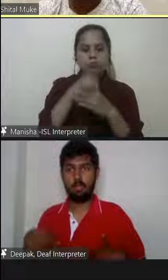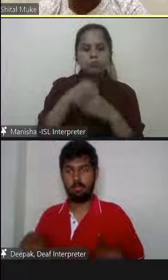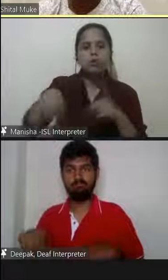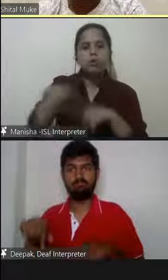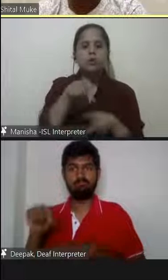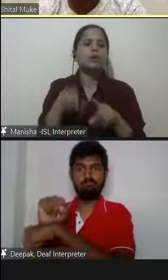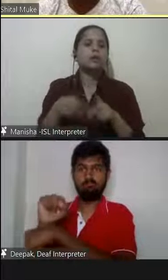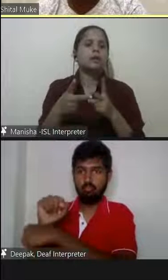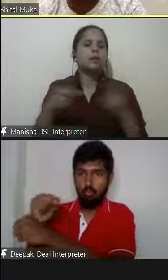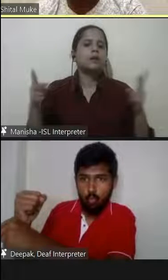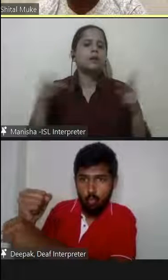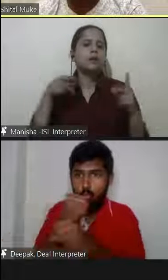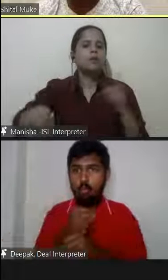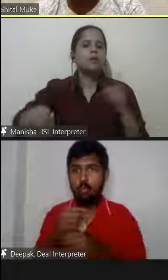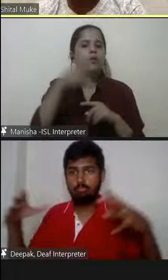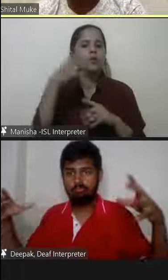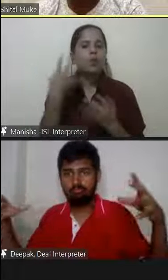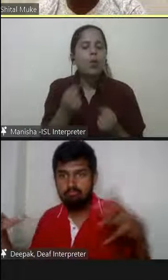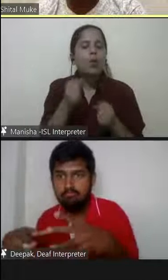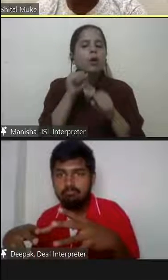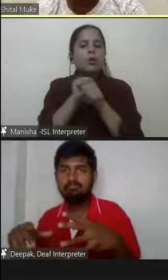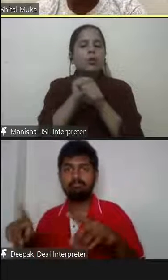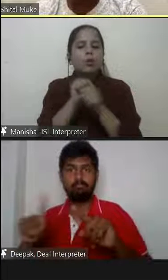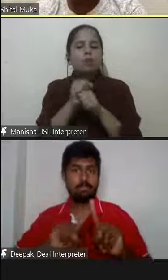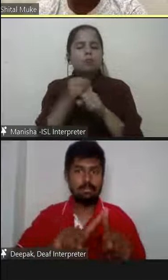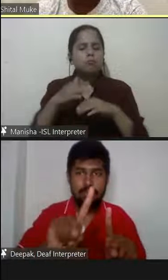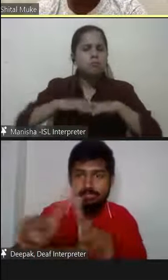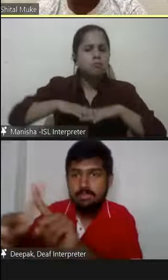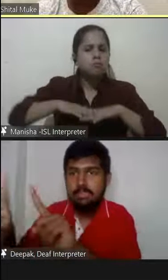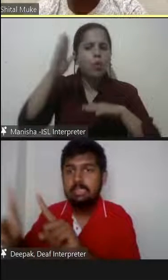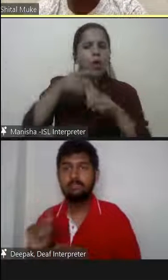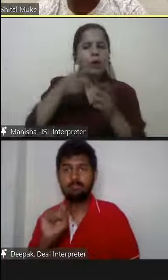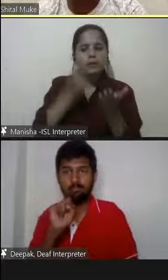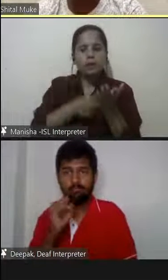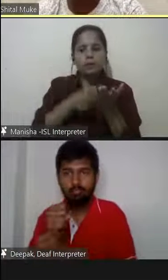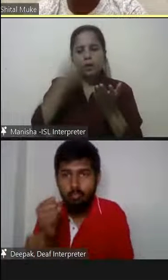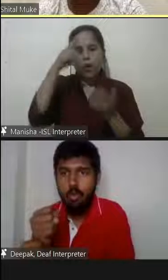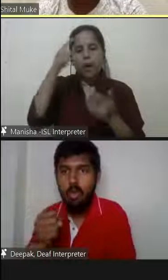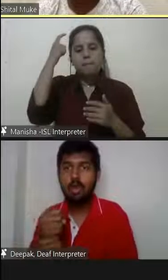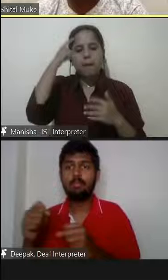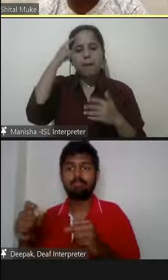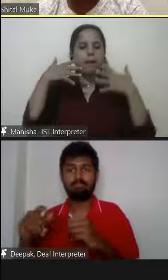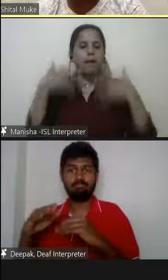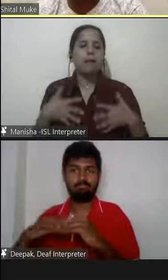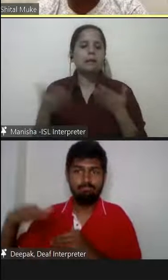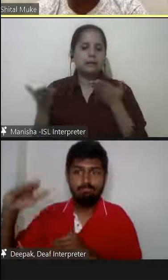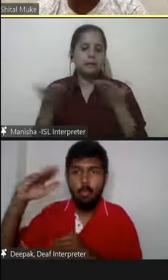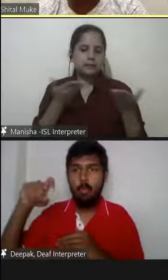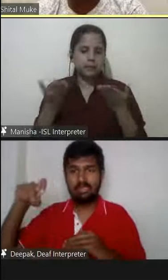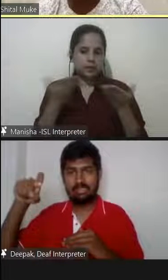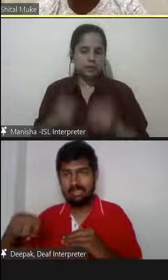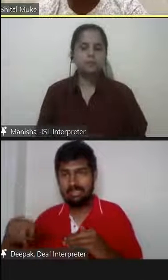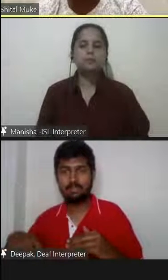health problems and increasing demand for mental health services.